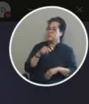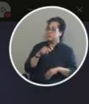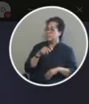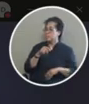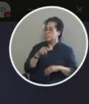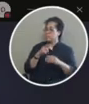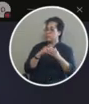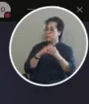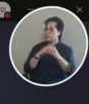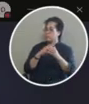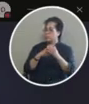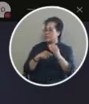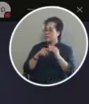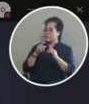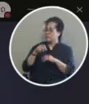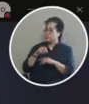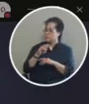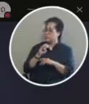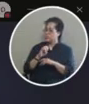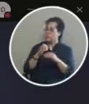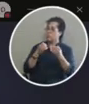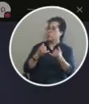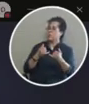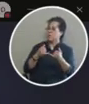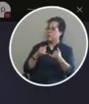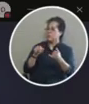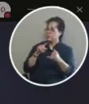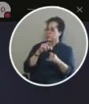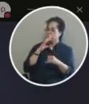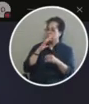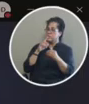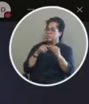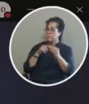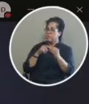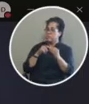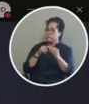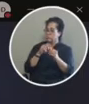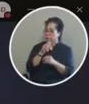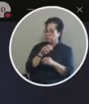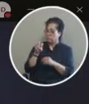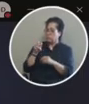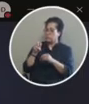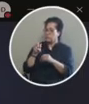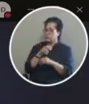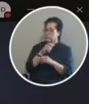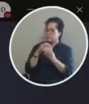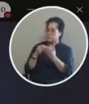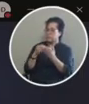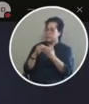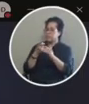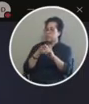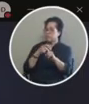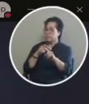perversion of what that is supposed to be. Right now, as we are talking about shifting money from other,